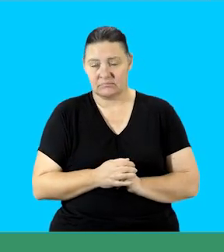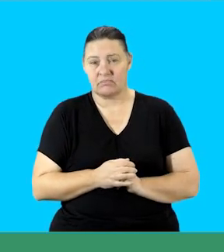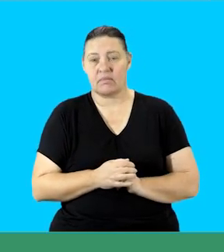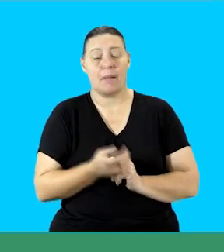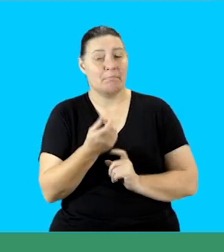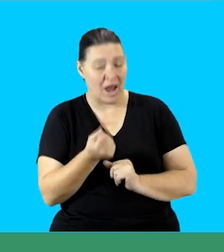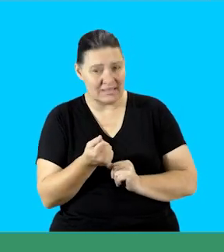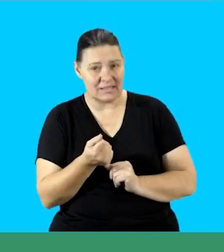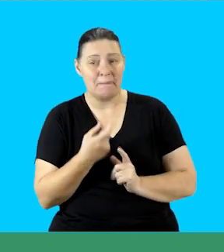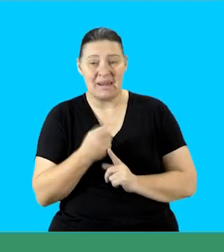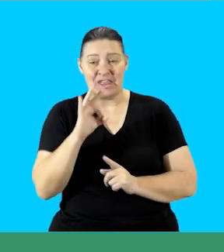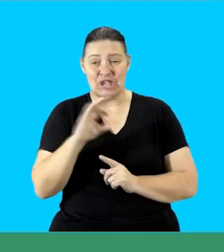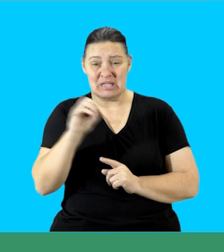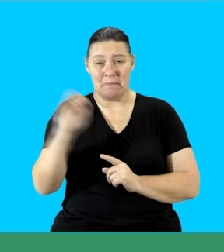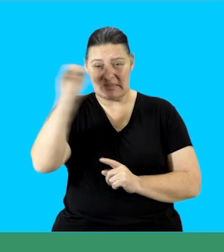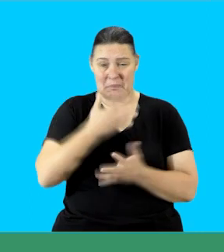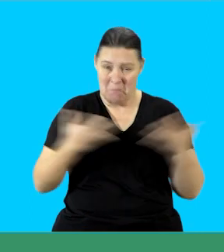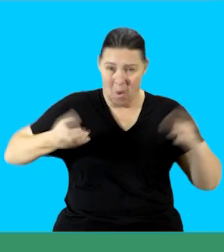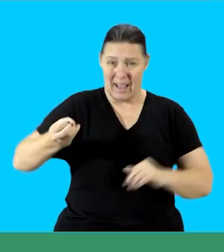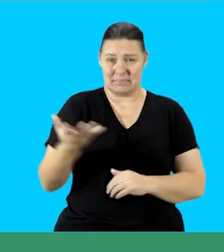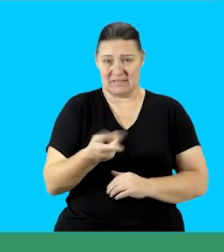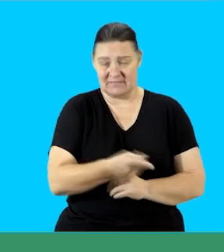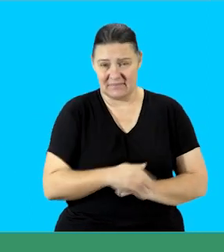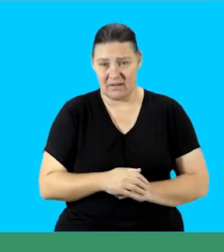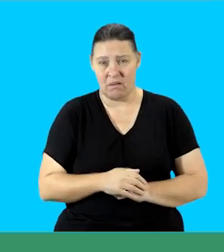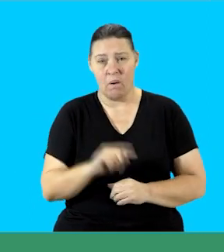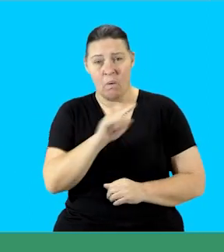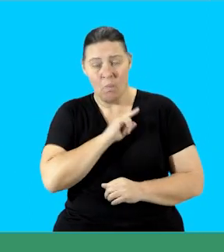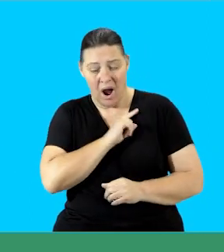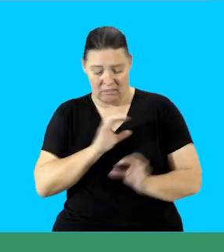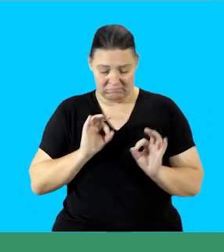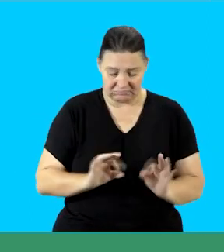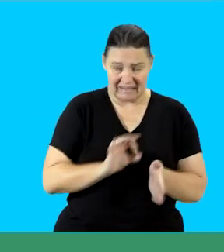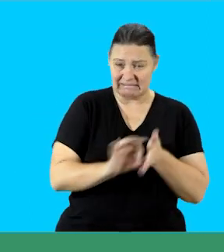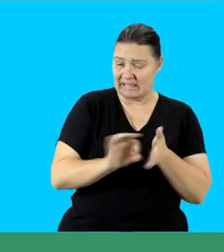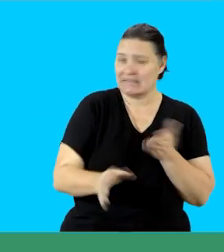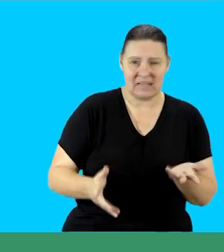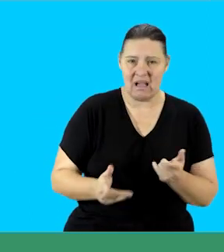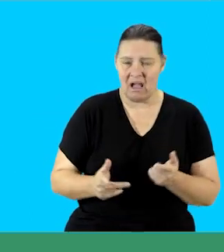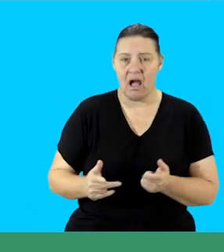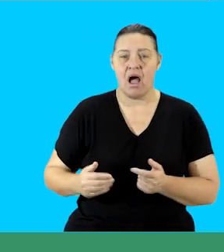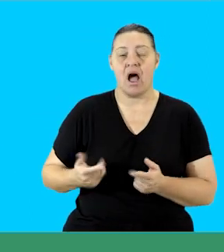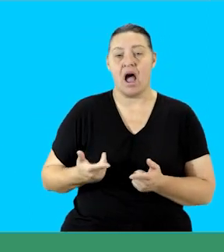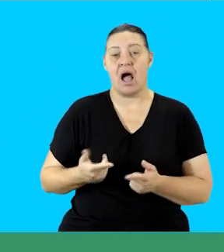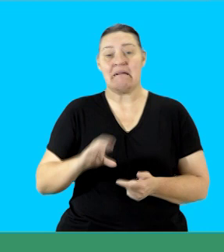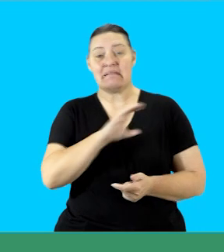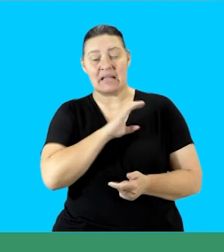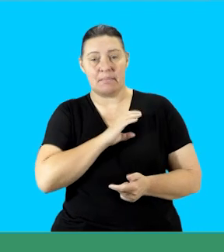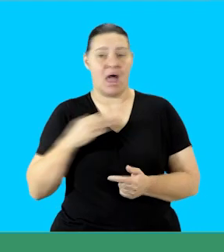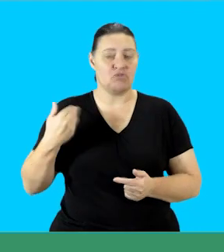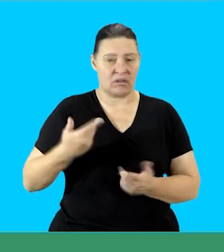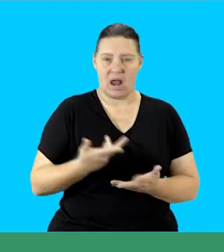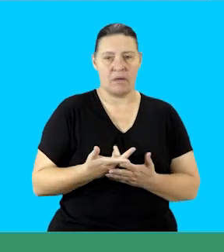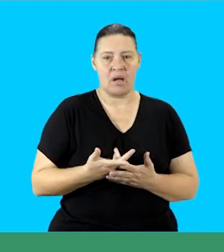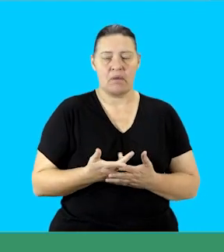prices by more than 30%. Due to lack of proper hygiene, their regular customers are now staying